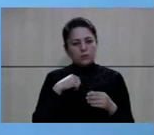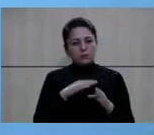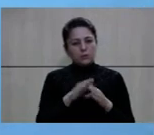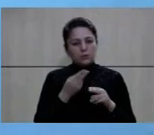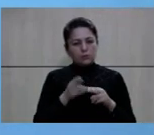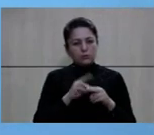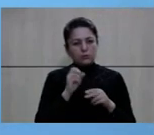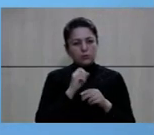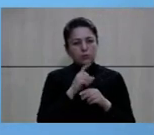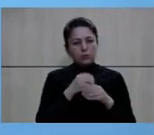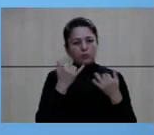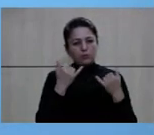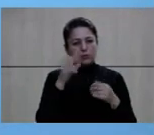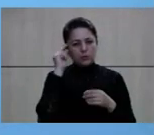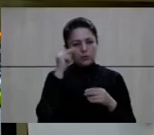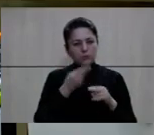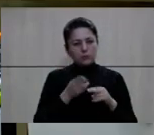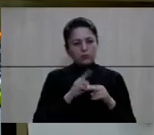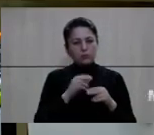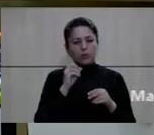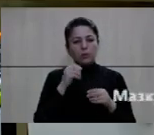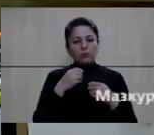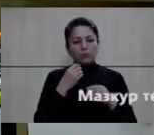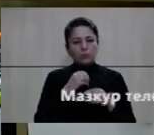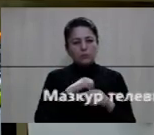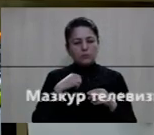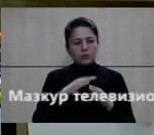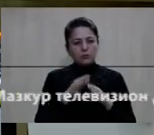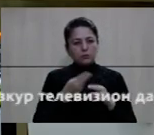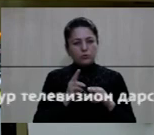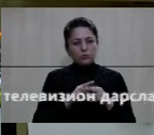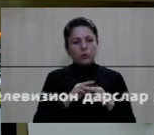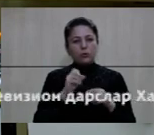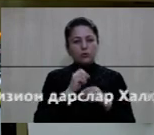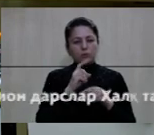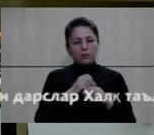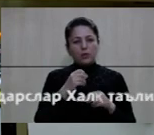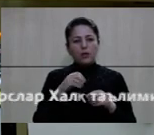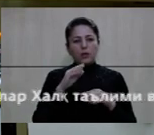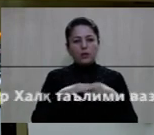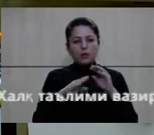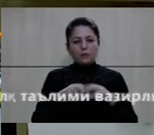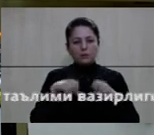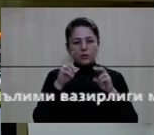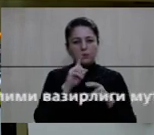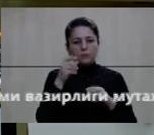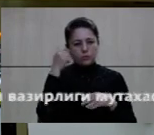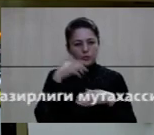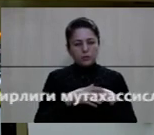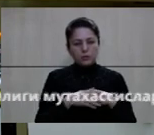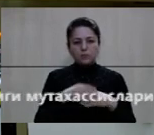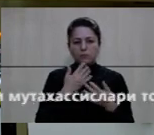topshiriqlar. Bugungi darsimiz uchun mustaqil topshiriqlar. Kasb deganda nimani tushunasiz? Kasblar tipiga misollar